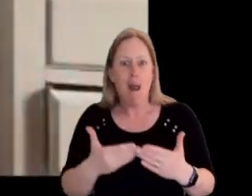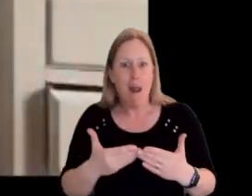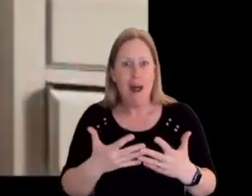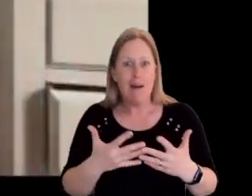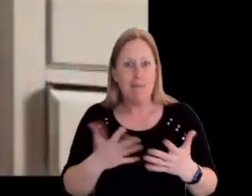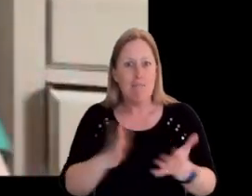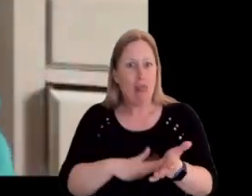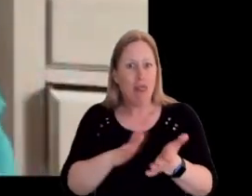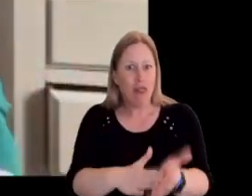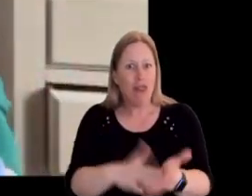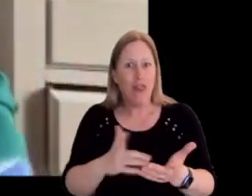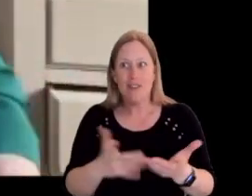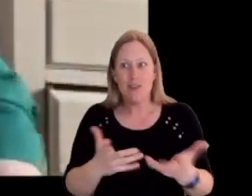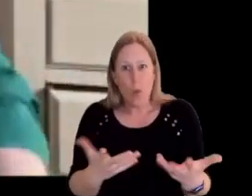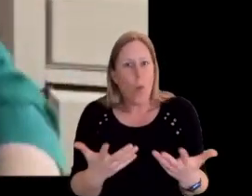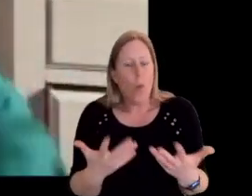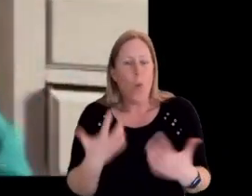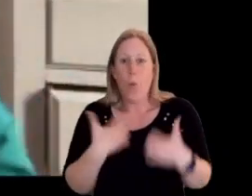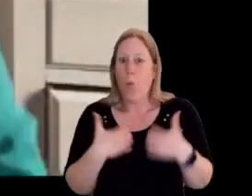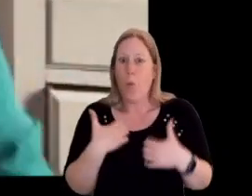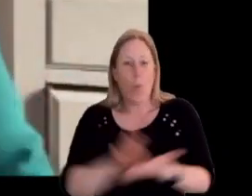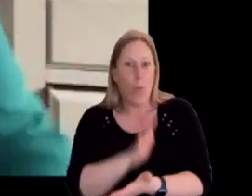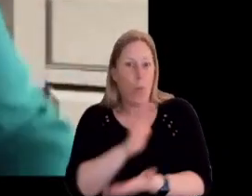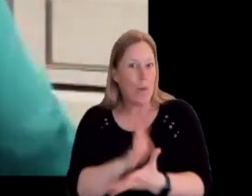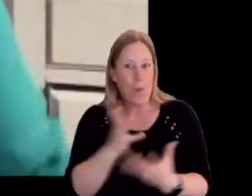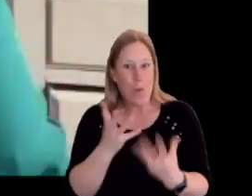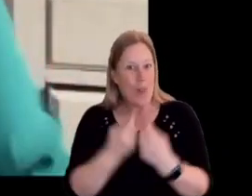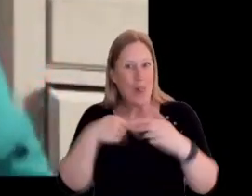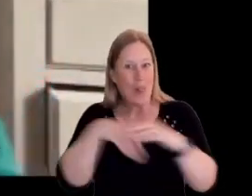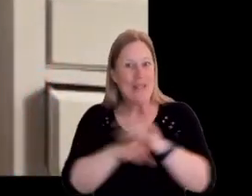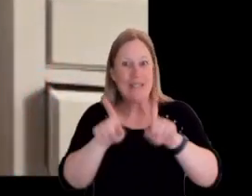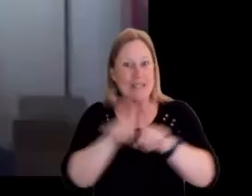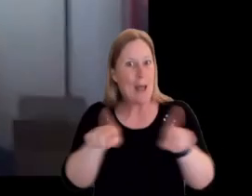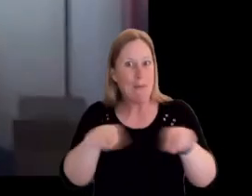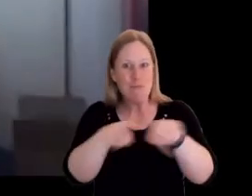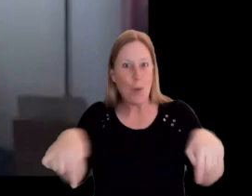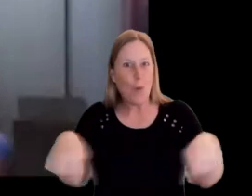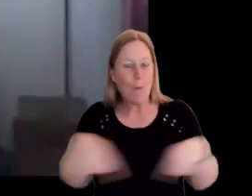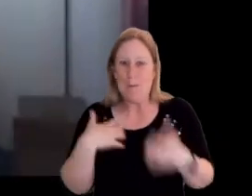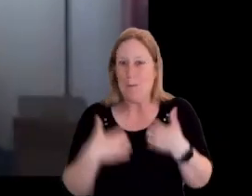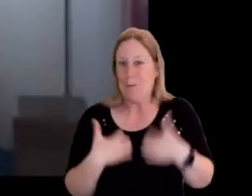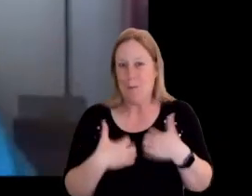months. So it's a pleasure to actually be in a room with you.